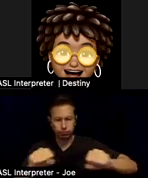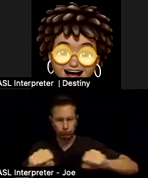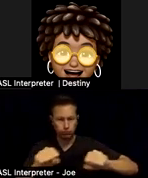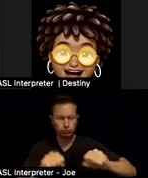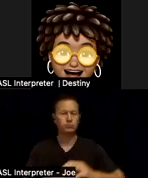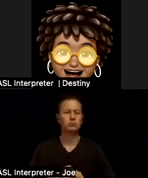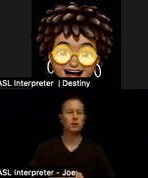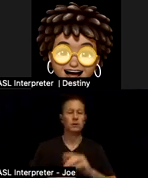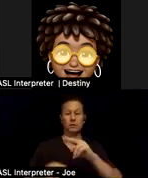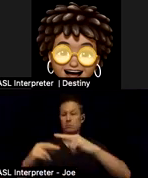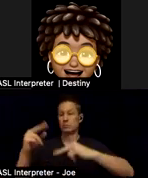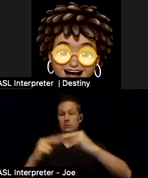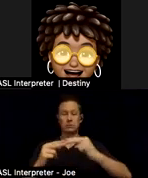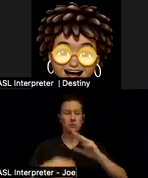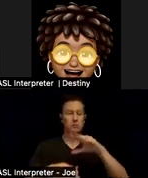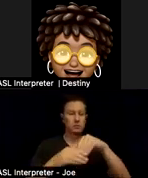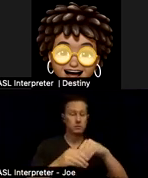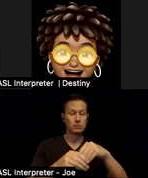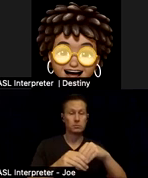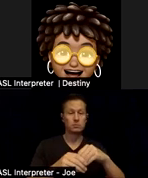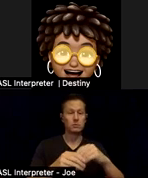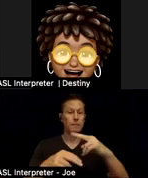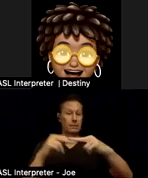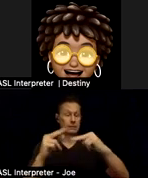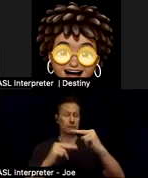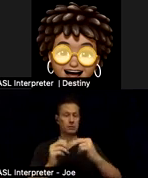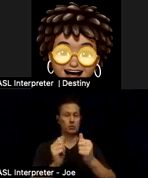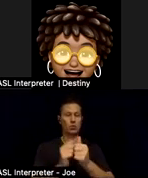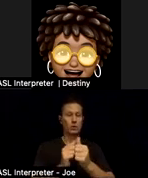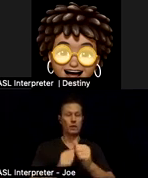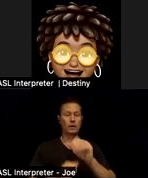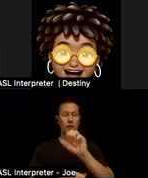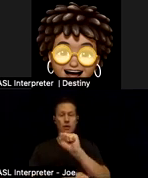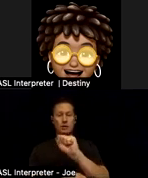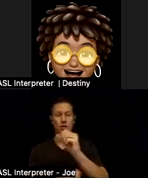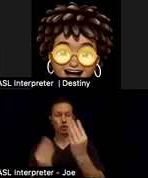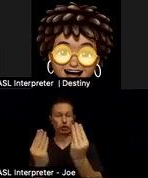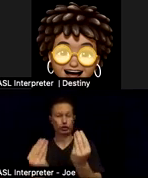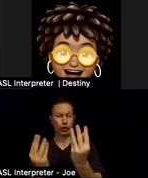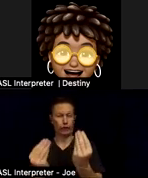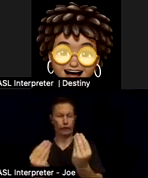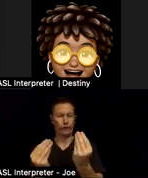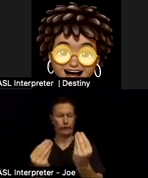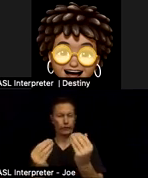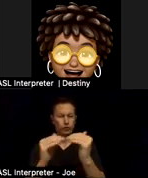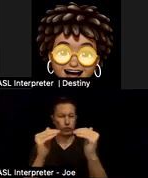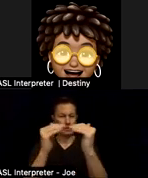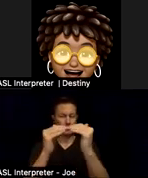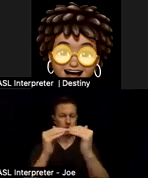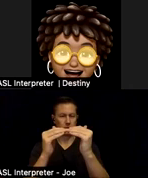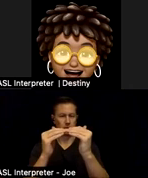These buildings include, or these include buildings with features called soft stories, like the top left,